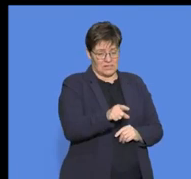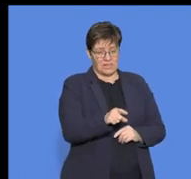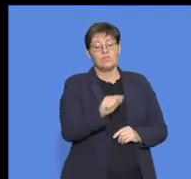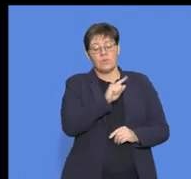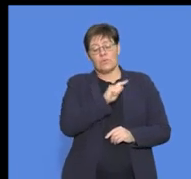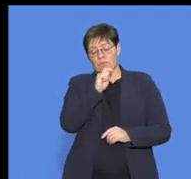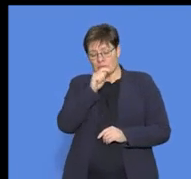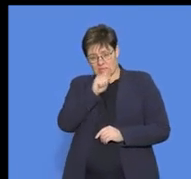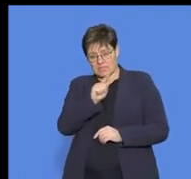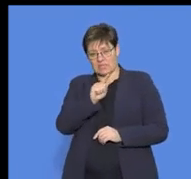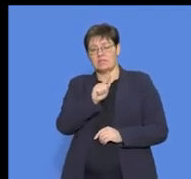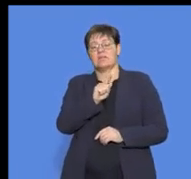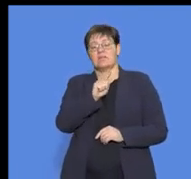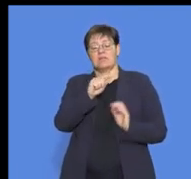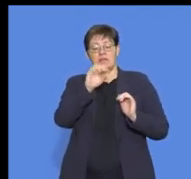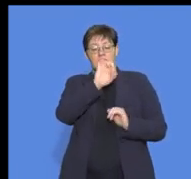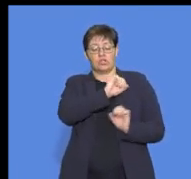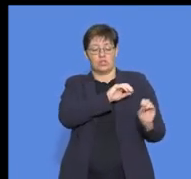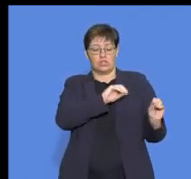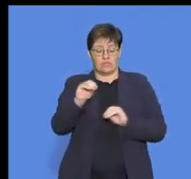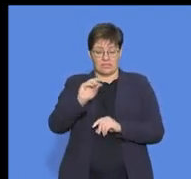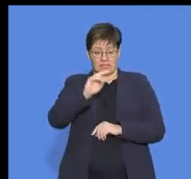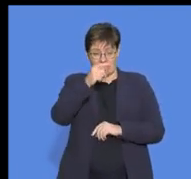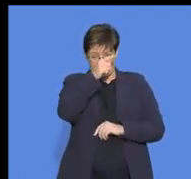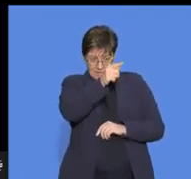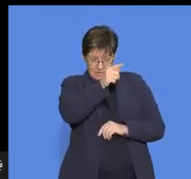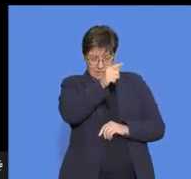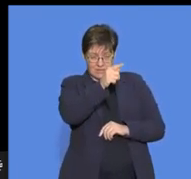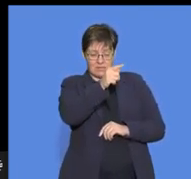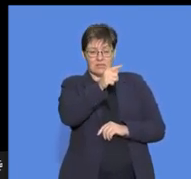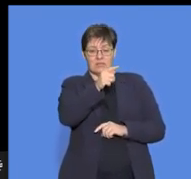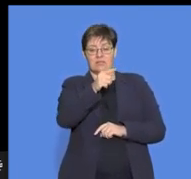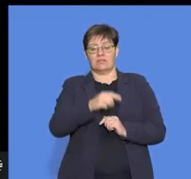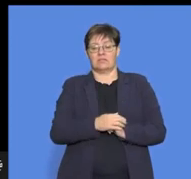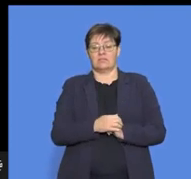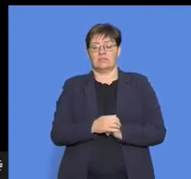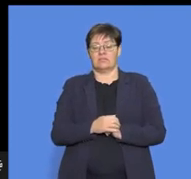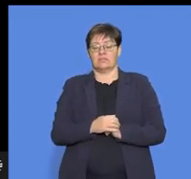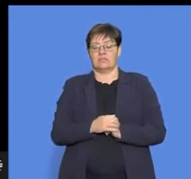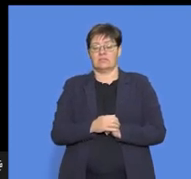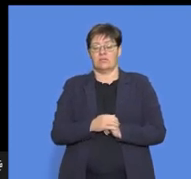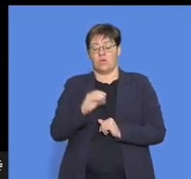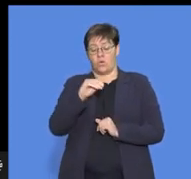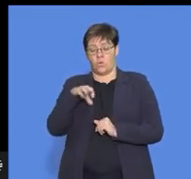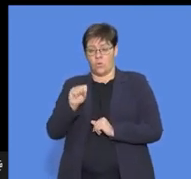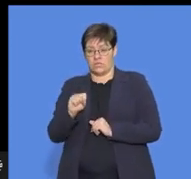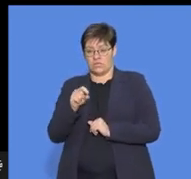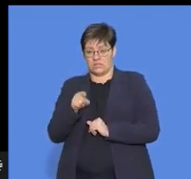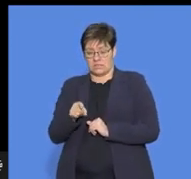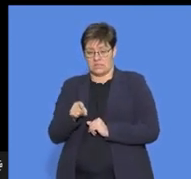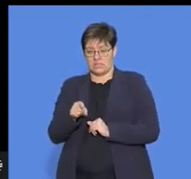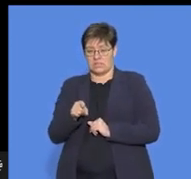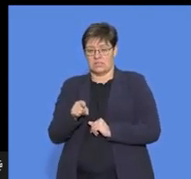B, so we've got to use our calculator, so we've got to take this 0,5, so we're going to say shift